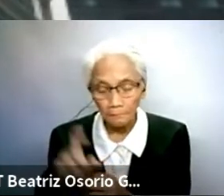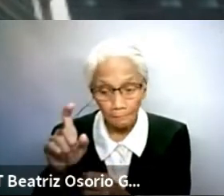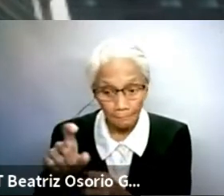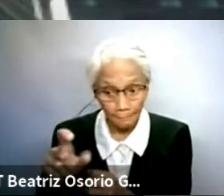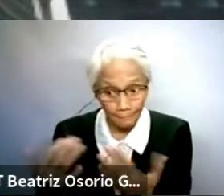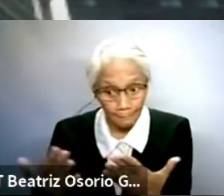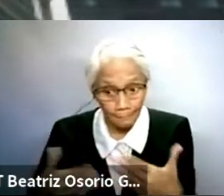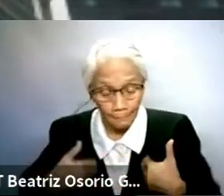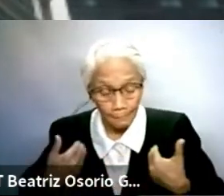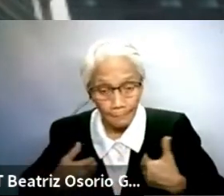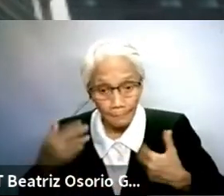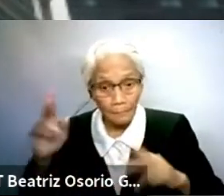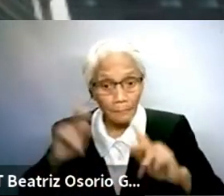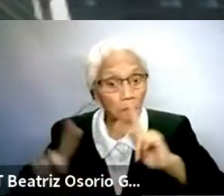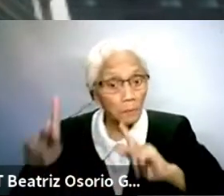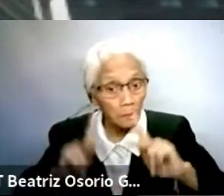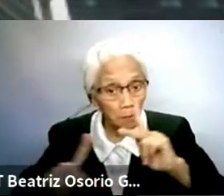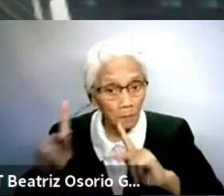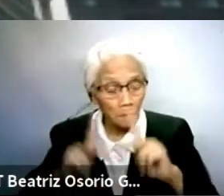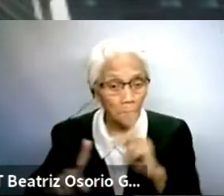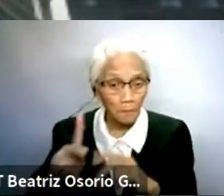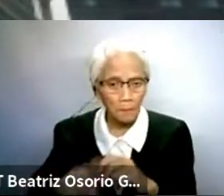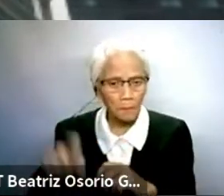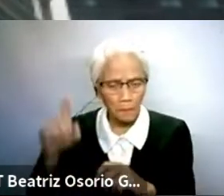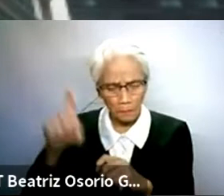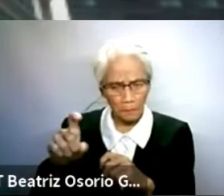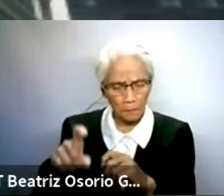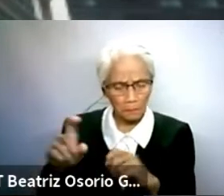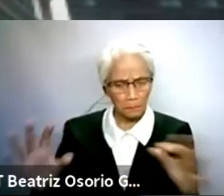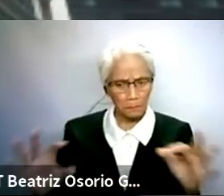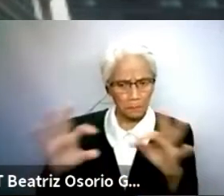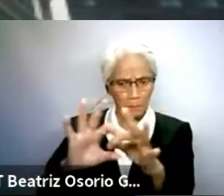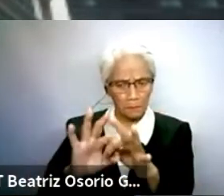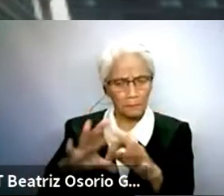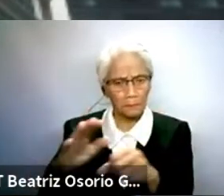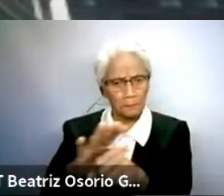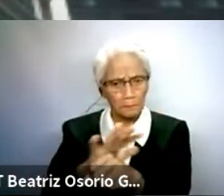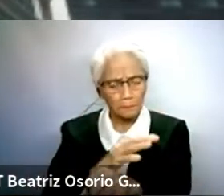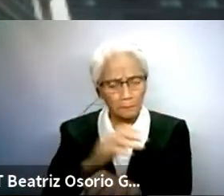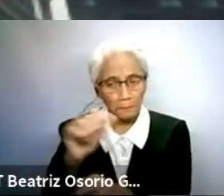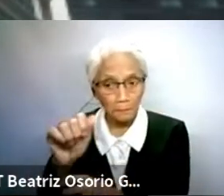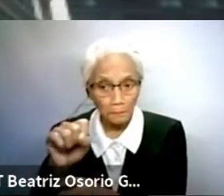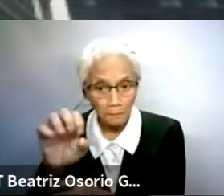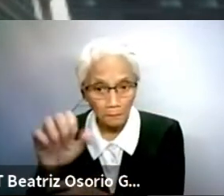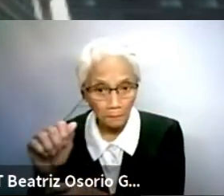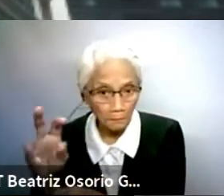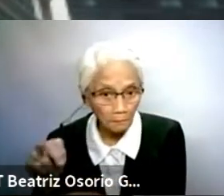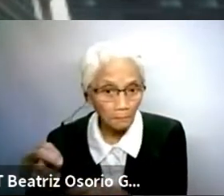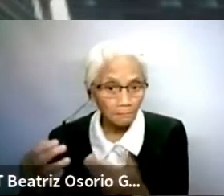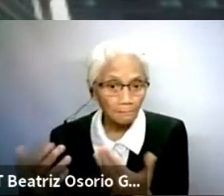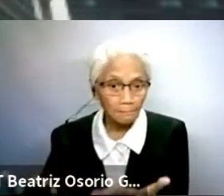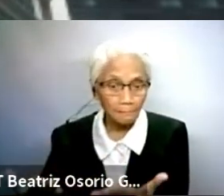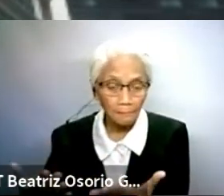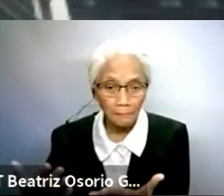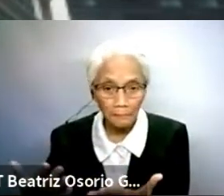ASEAN can engage fully in the ASEAN affairs, if you like, and